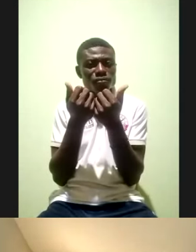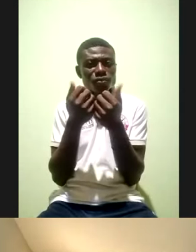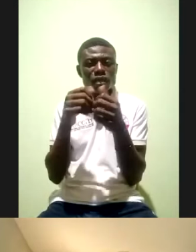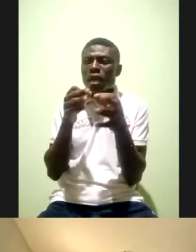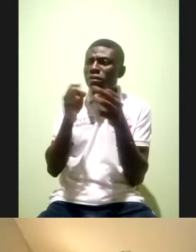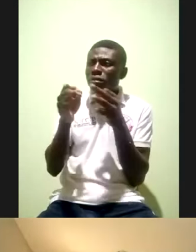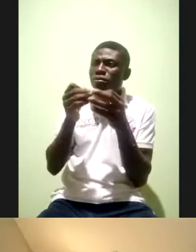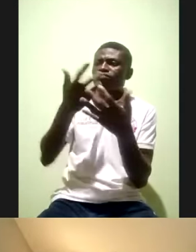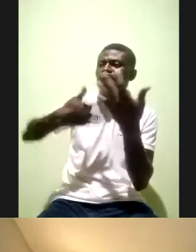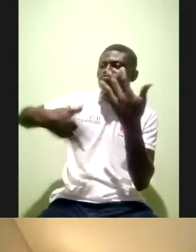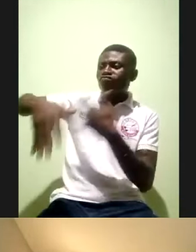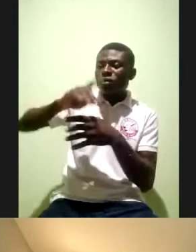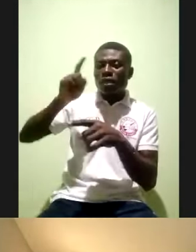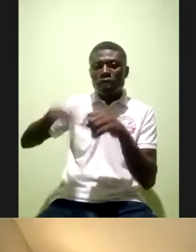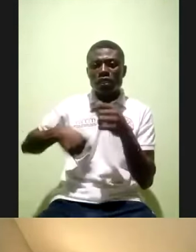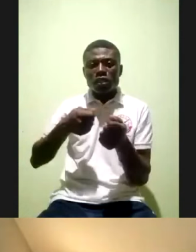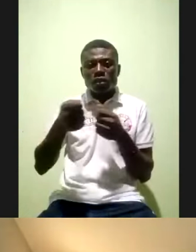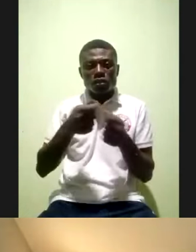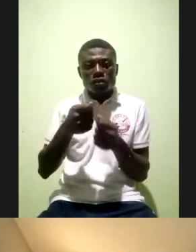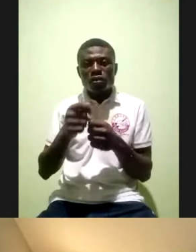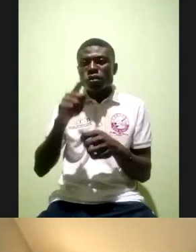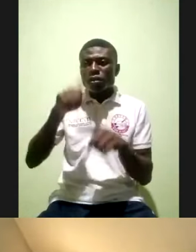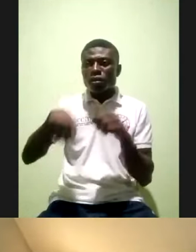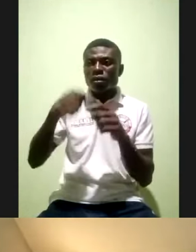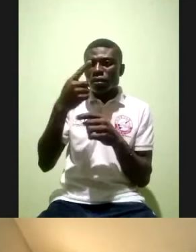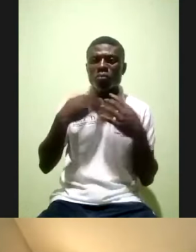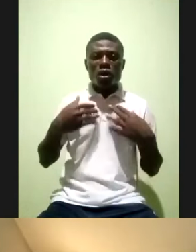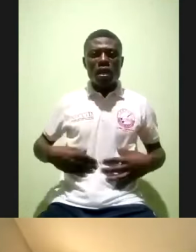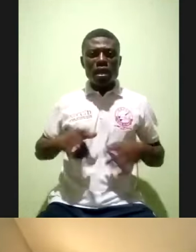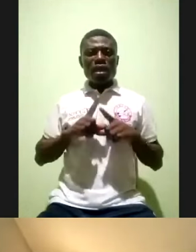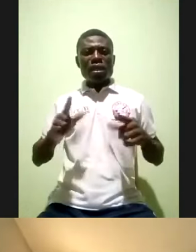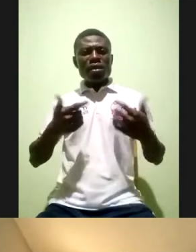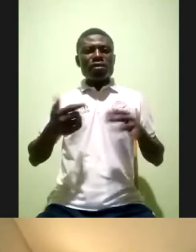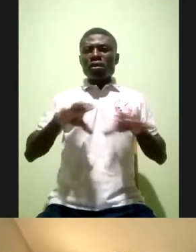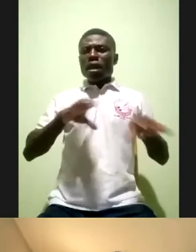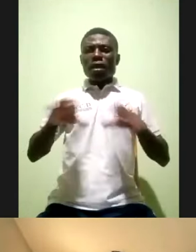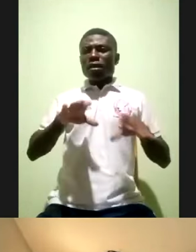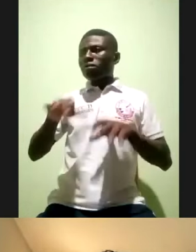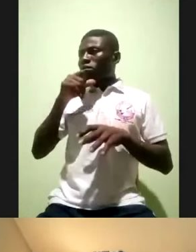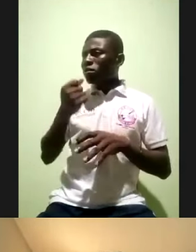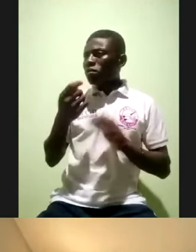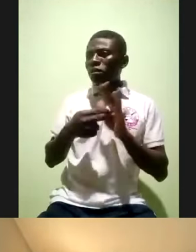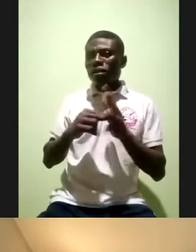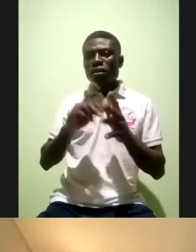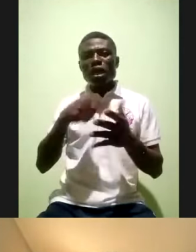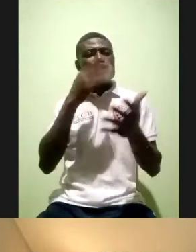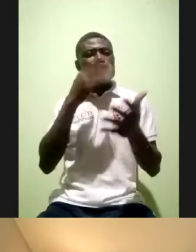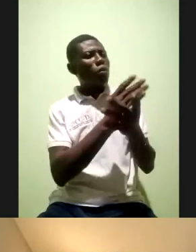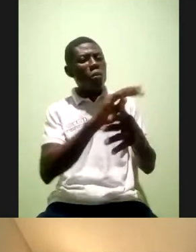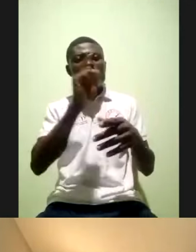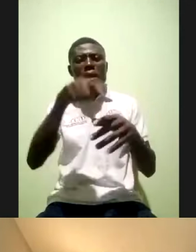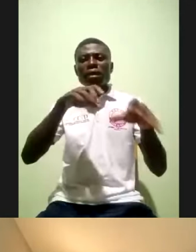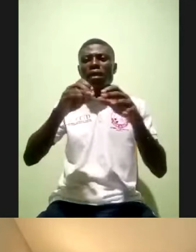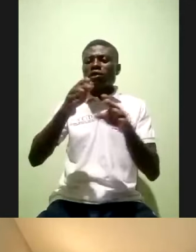interactions. They can't understand the body language if they're getting the feel that their teacher is asking to stop, to go